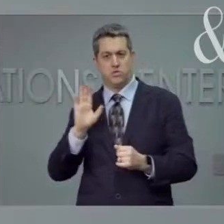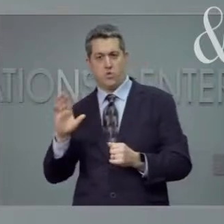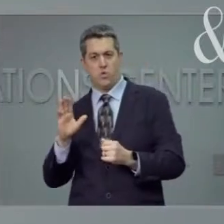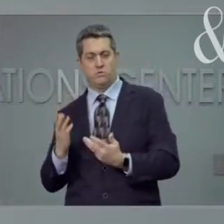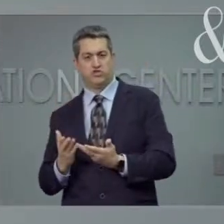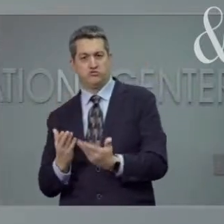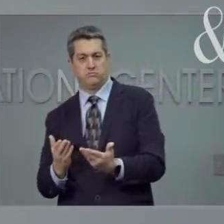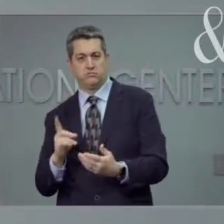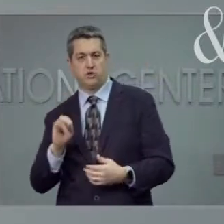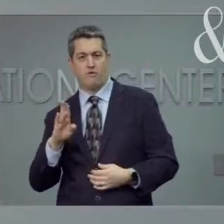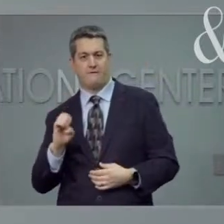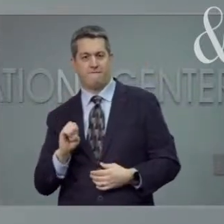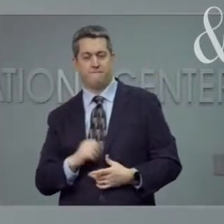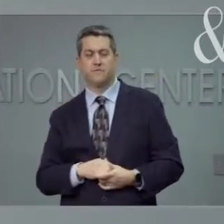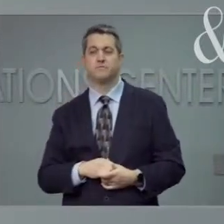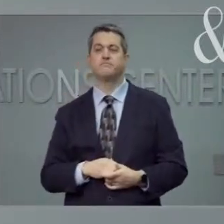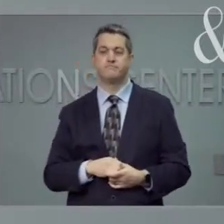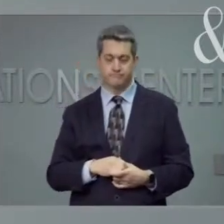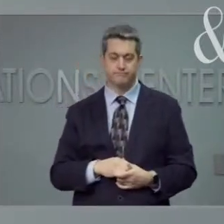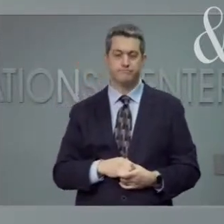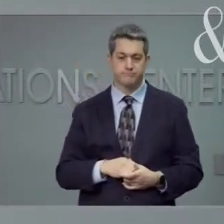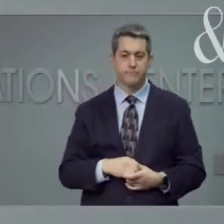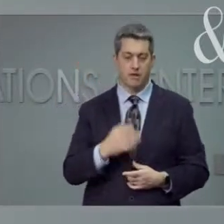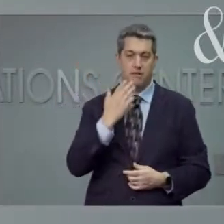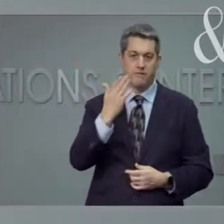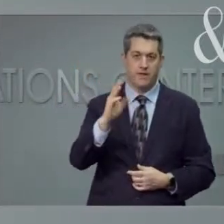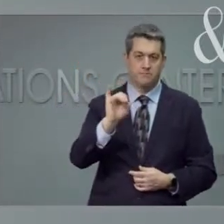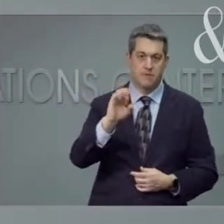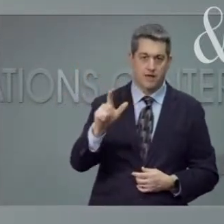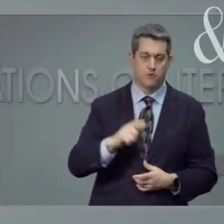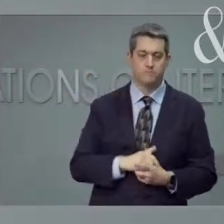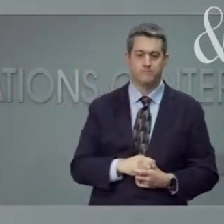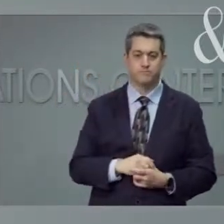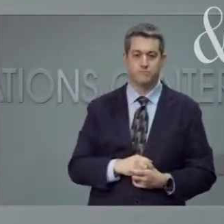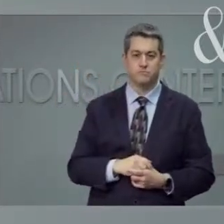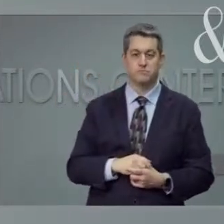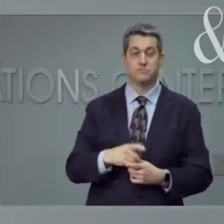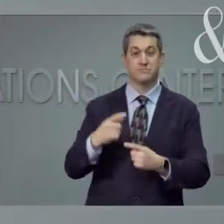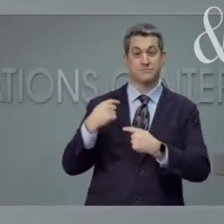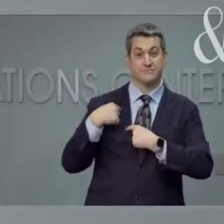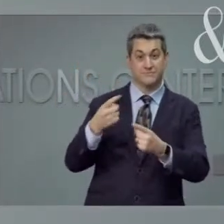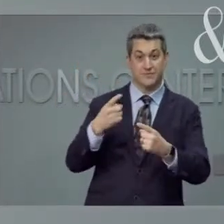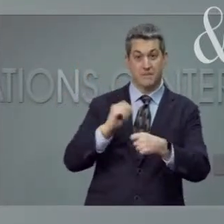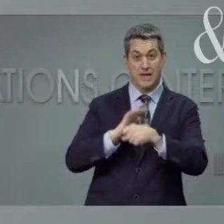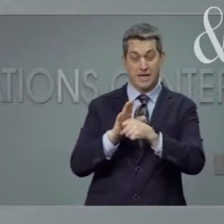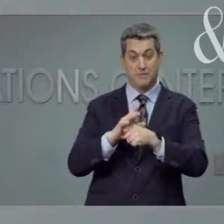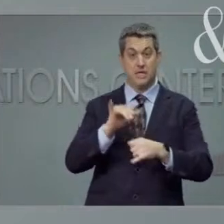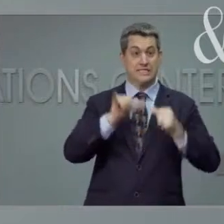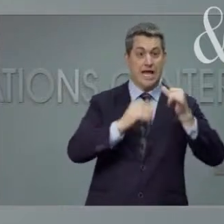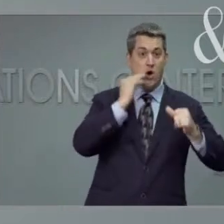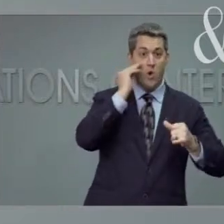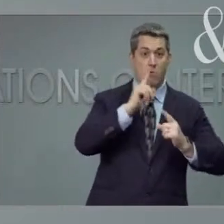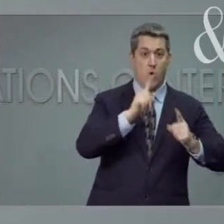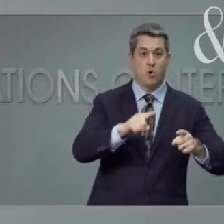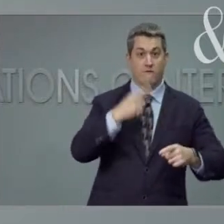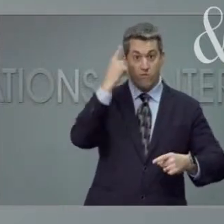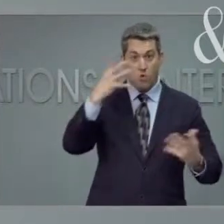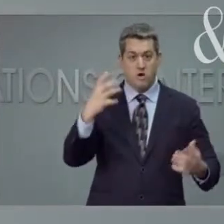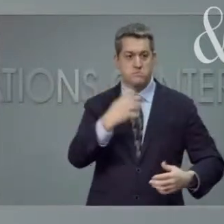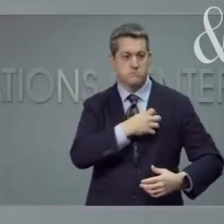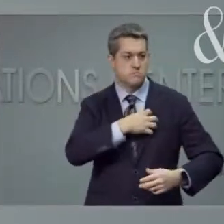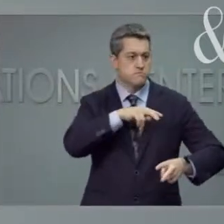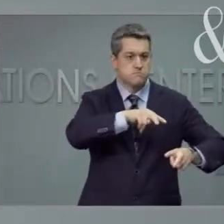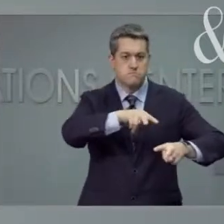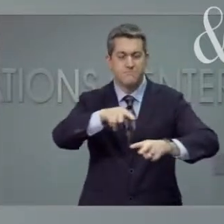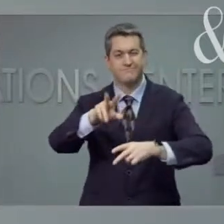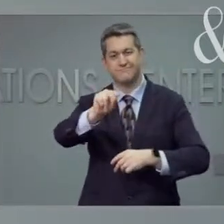Thanks, Michael. Throughout this pandemic, we've known that this isn't about a police officer showing up at your home. This is about us taking